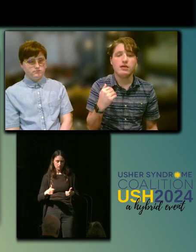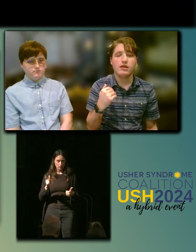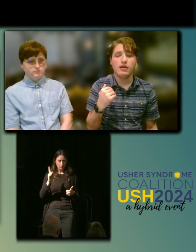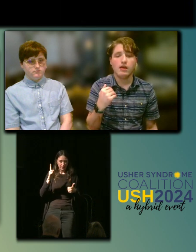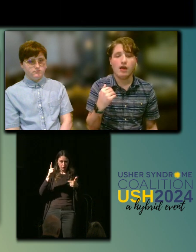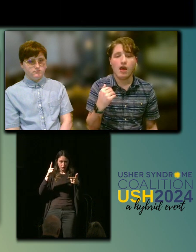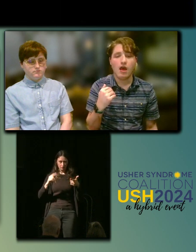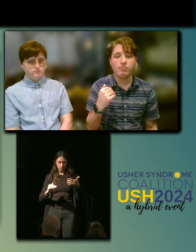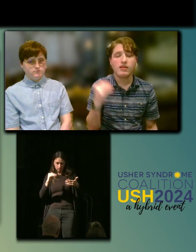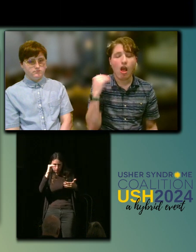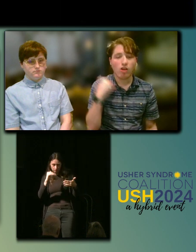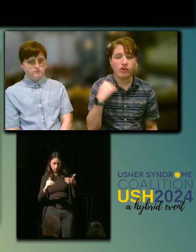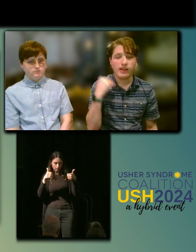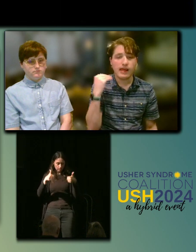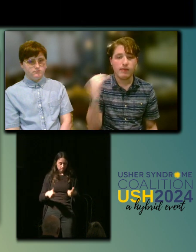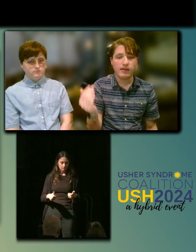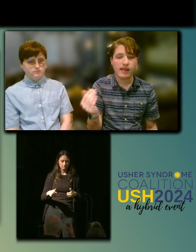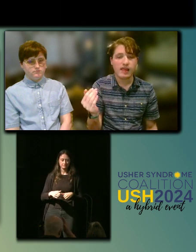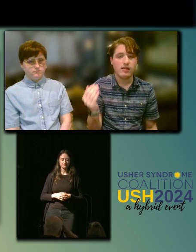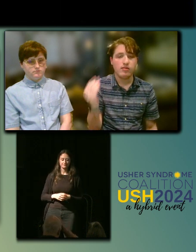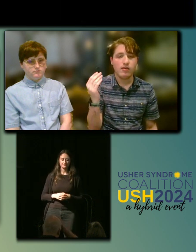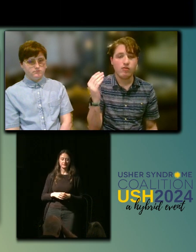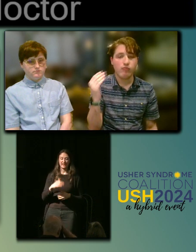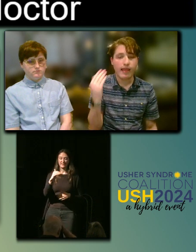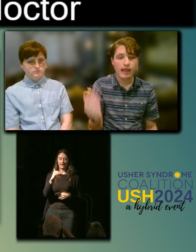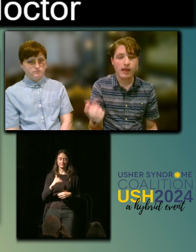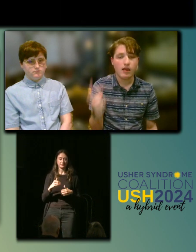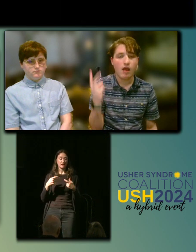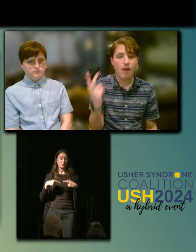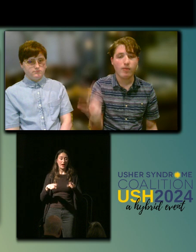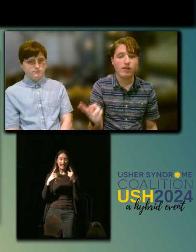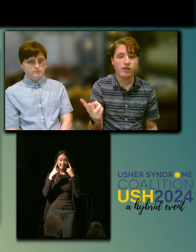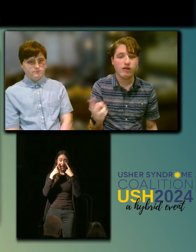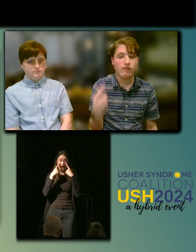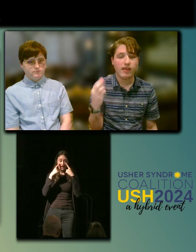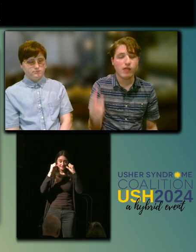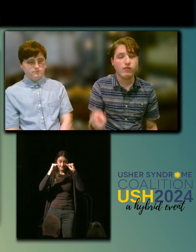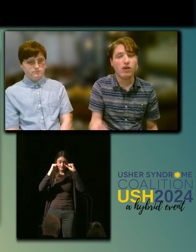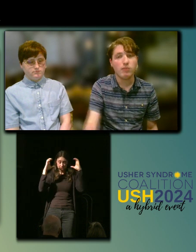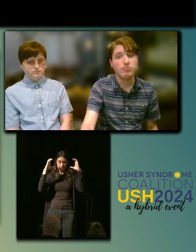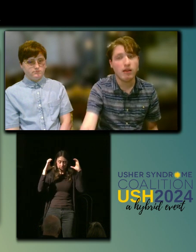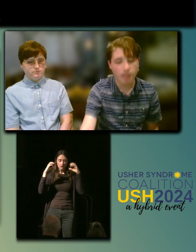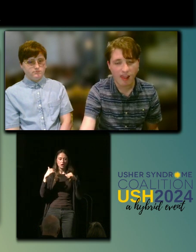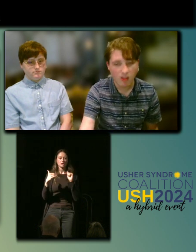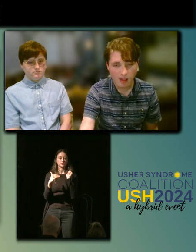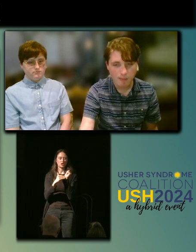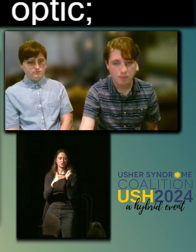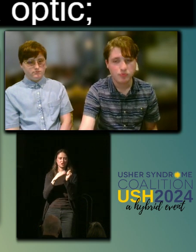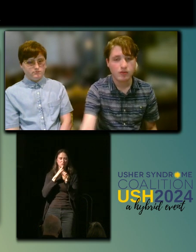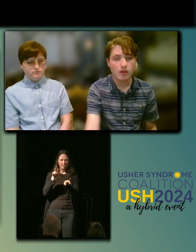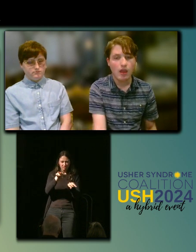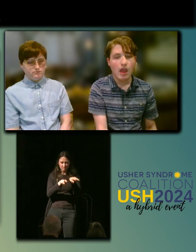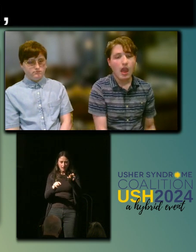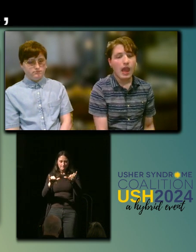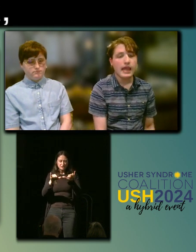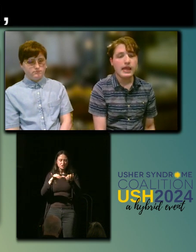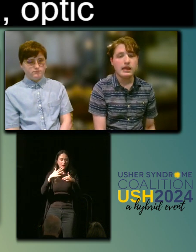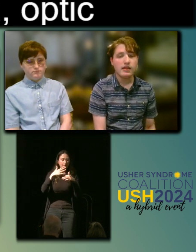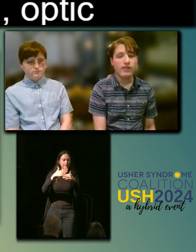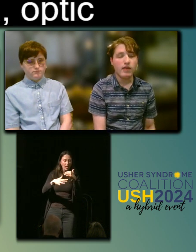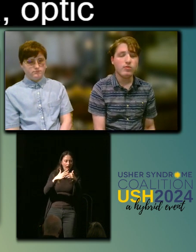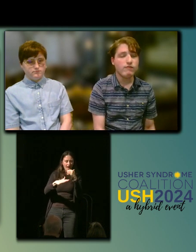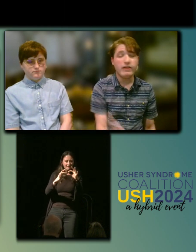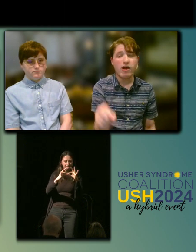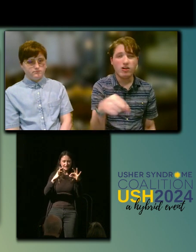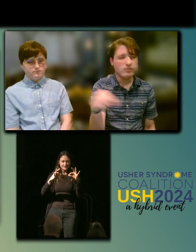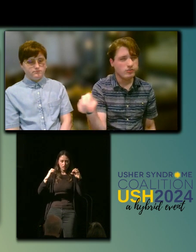the doctor examines the retina, optic nerve, and surrounding blood vessels. And